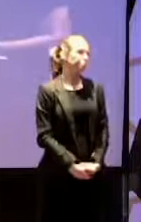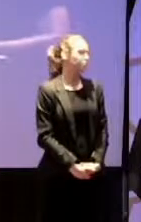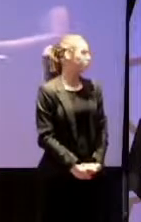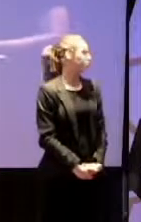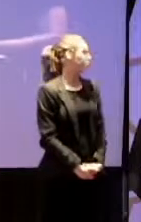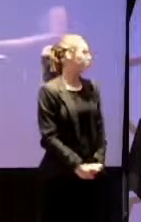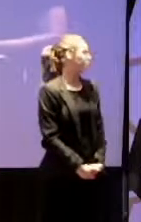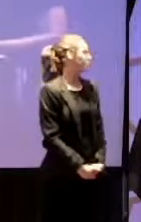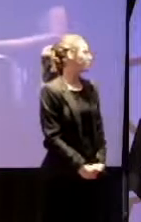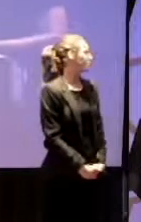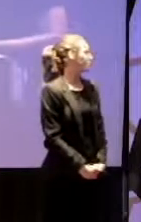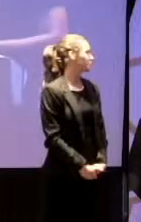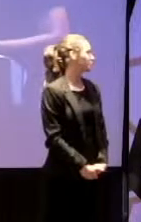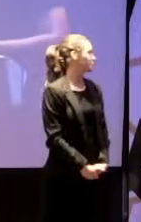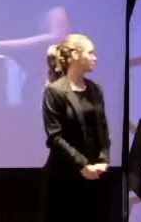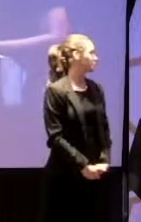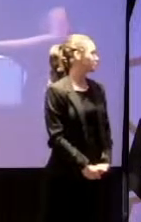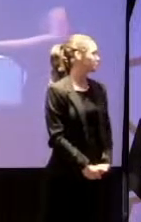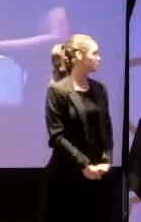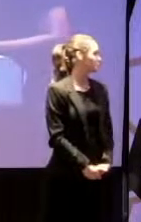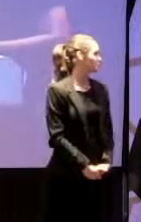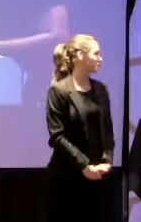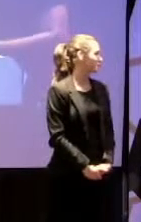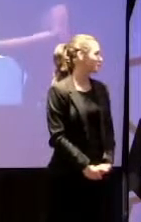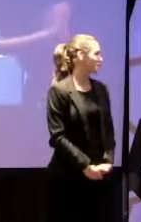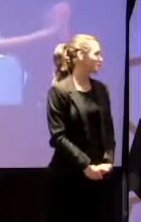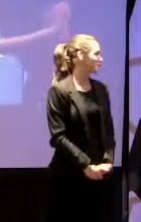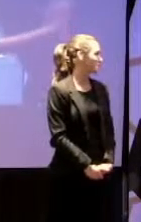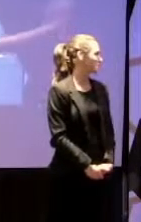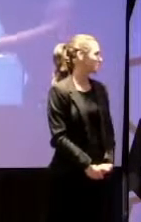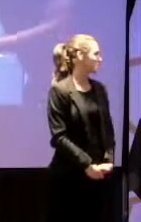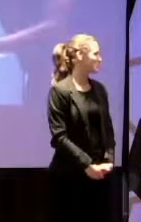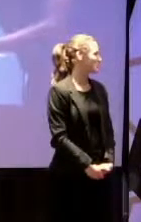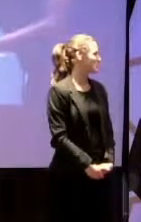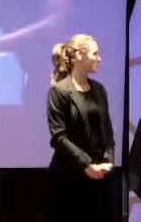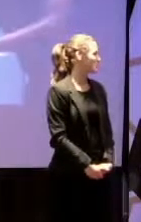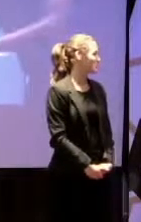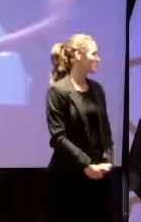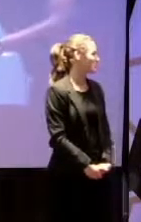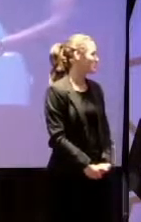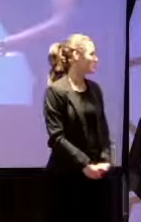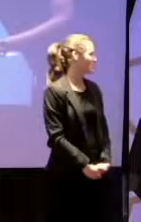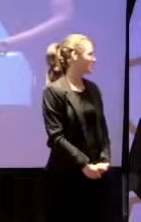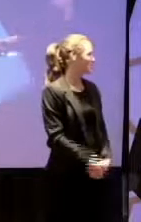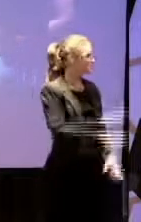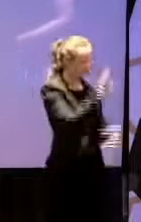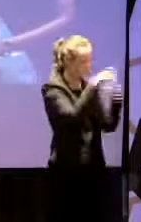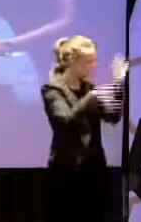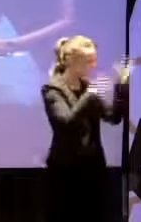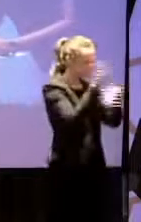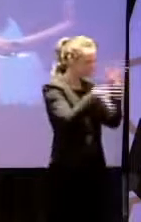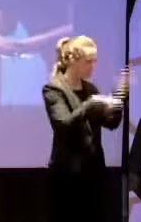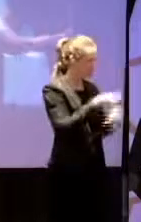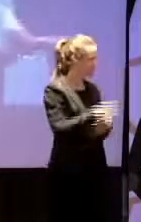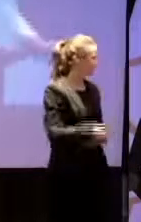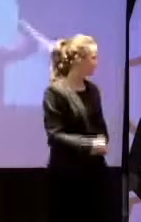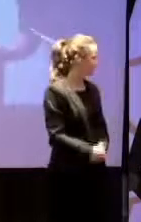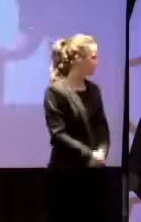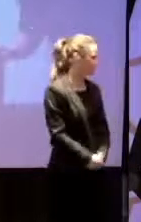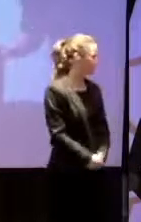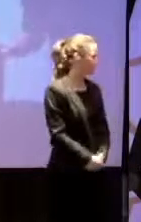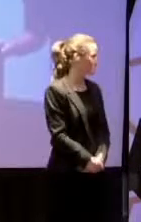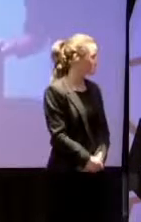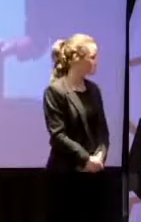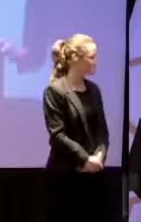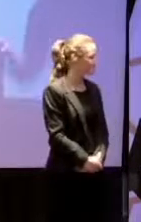You know that gentleman who did the sign language? The one that messed it up. Yeah, you remember? What are you conversing about?